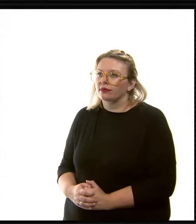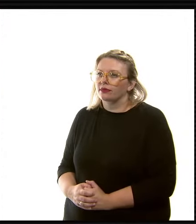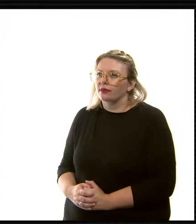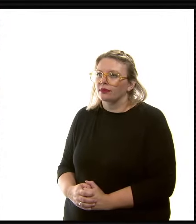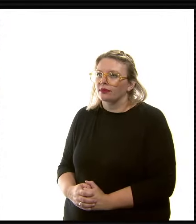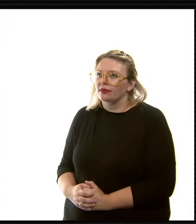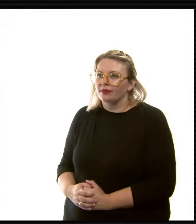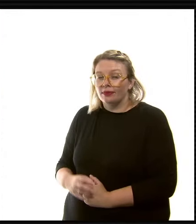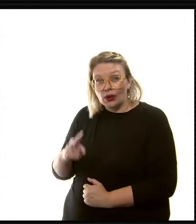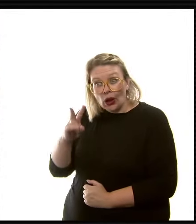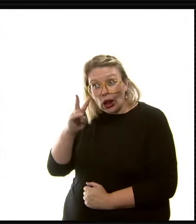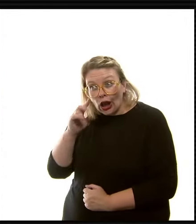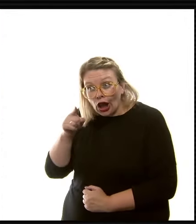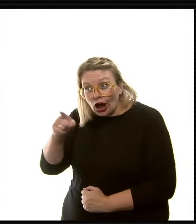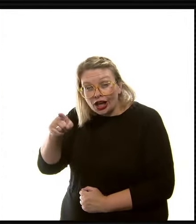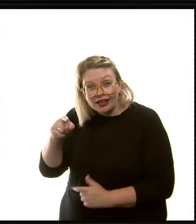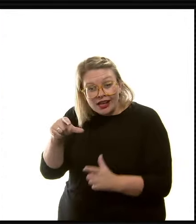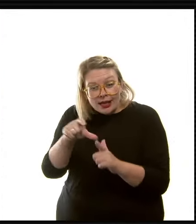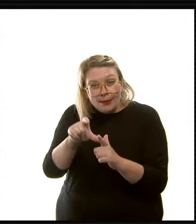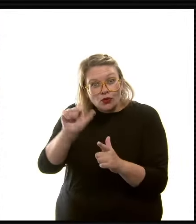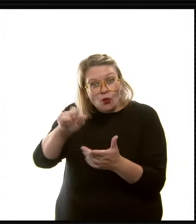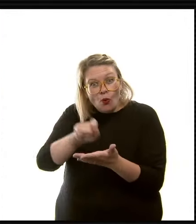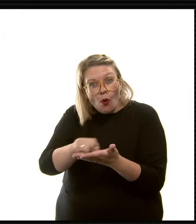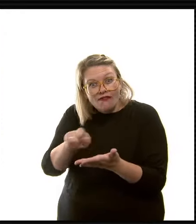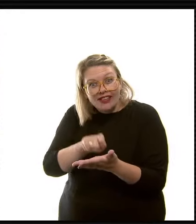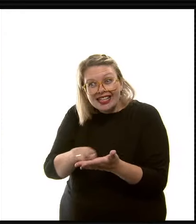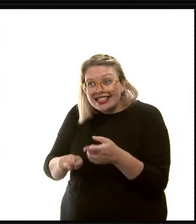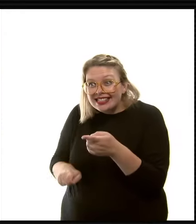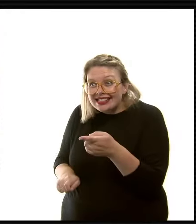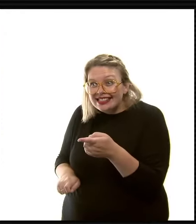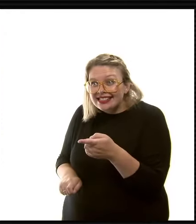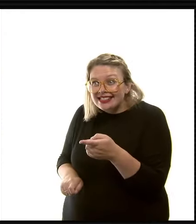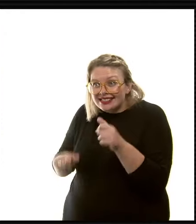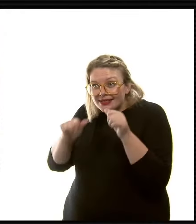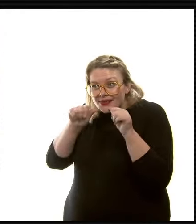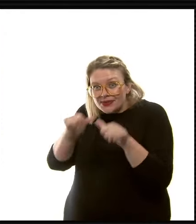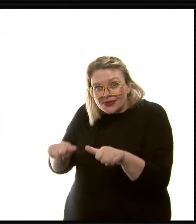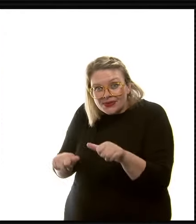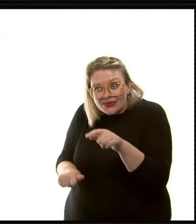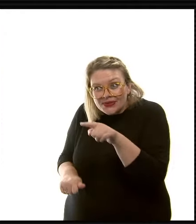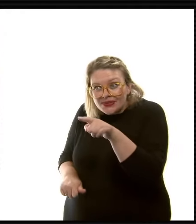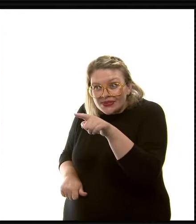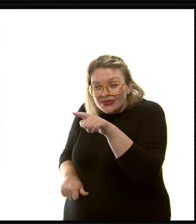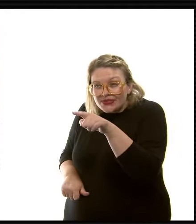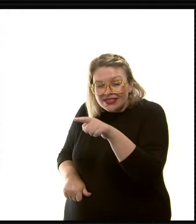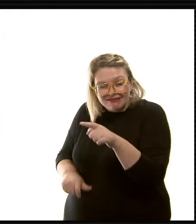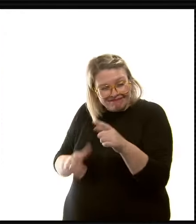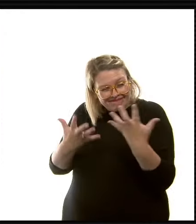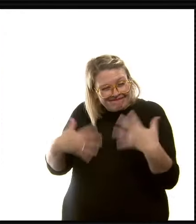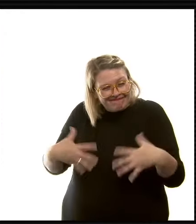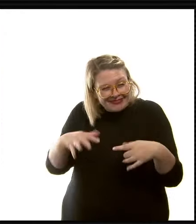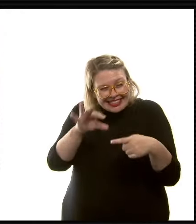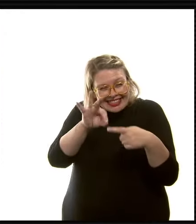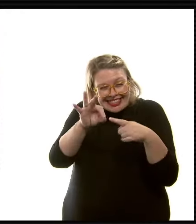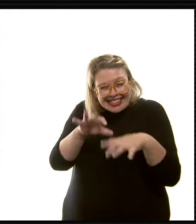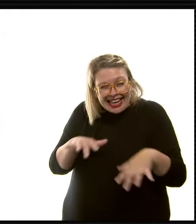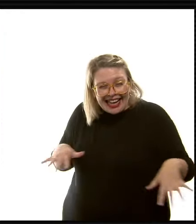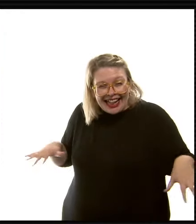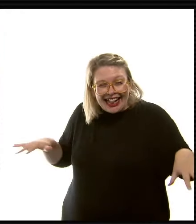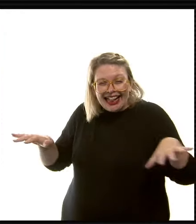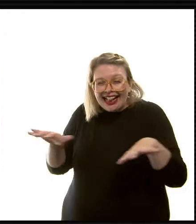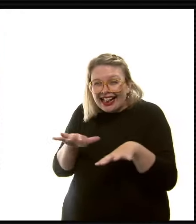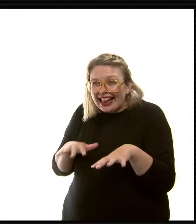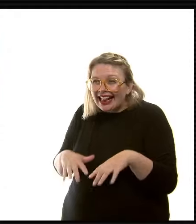Look at this, Dumbledore's office. I love this set. It's amazing the amount of details all around us. Yeah, sort of Gryffindor.